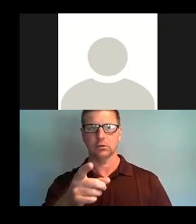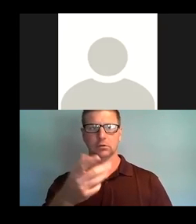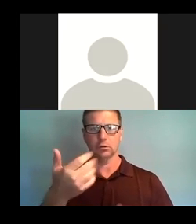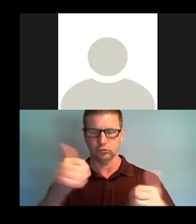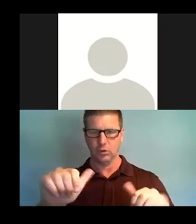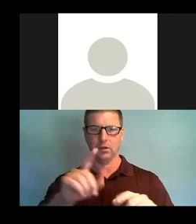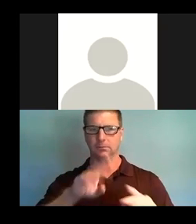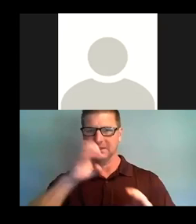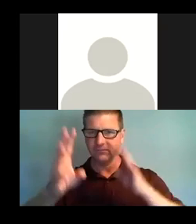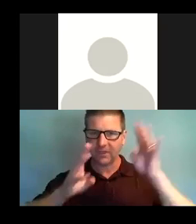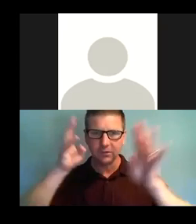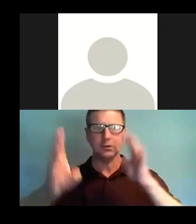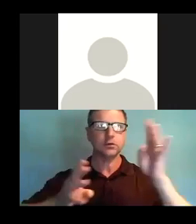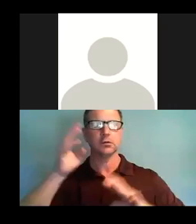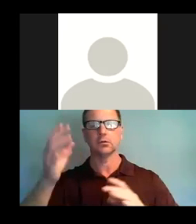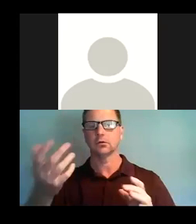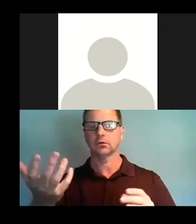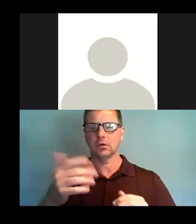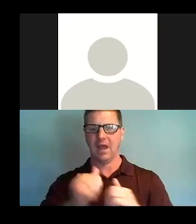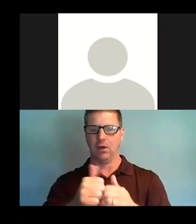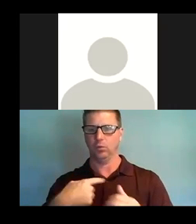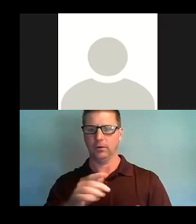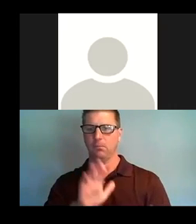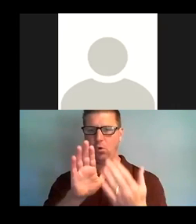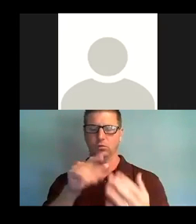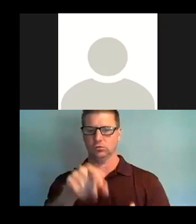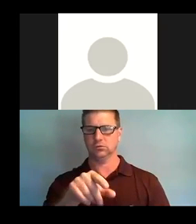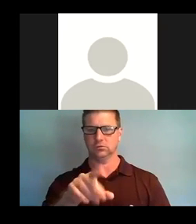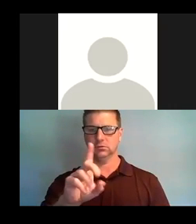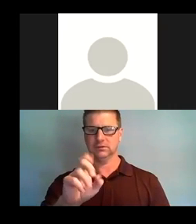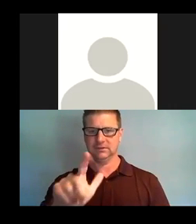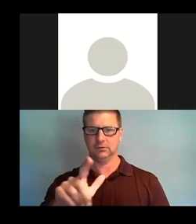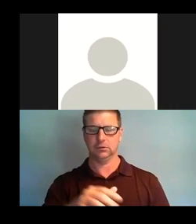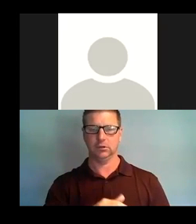trying to be innovative in the way we approach these kinds of deals. I mean, this is a parcel